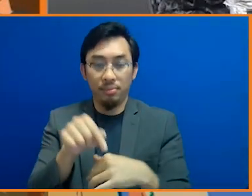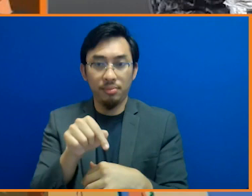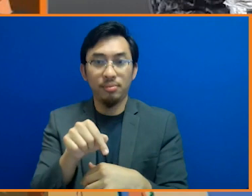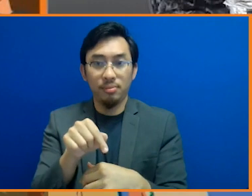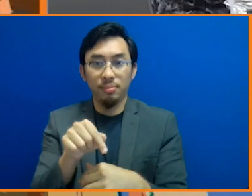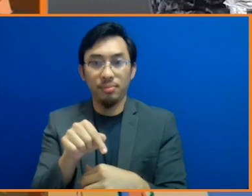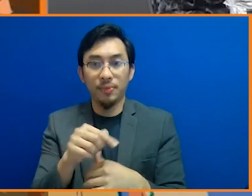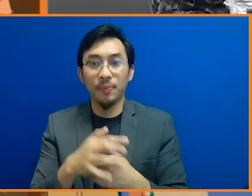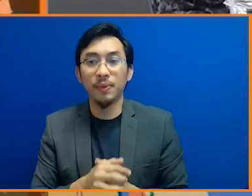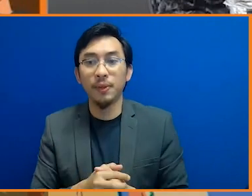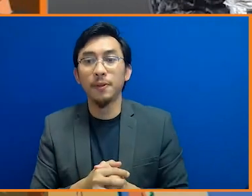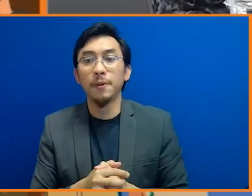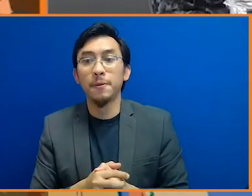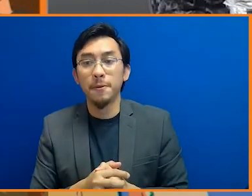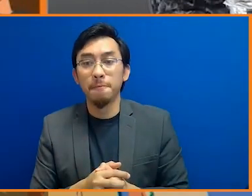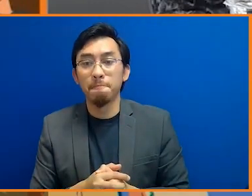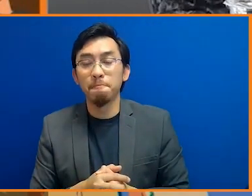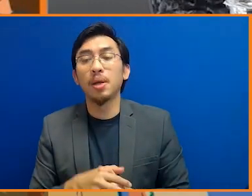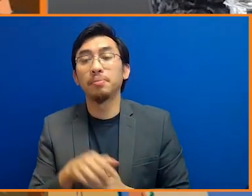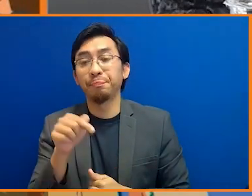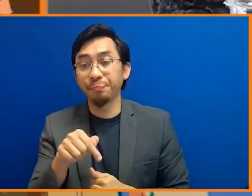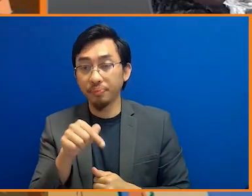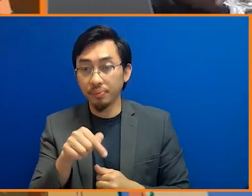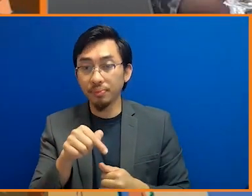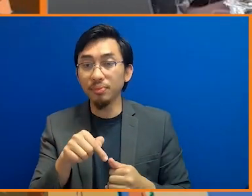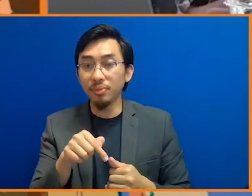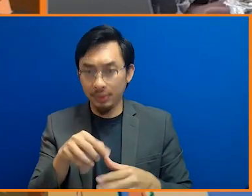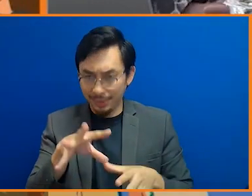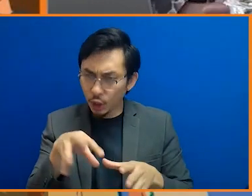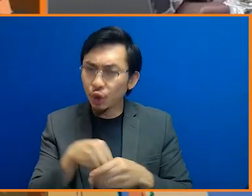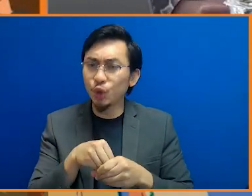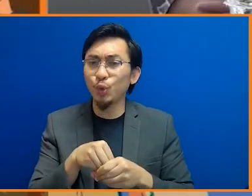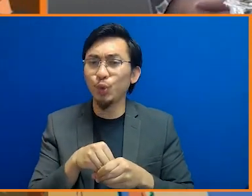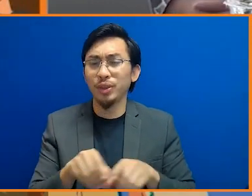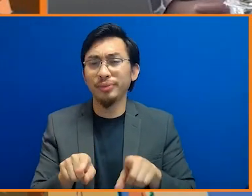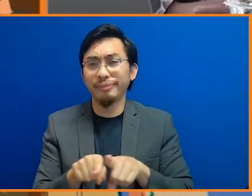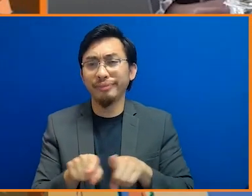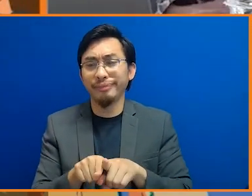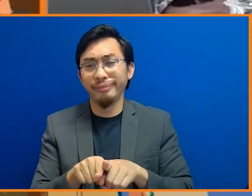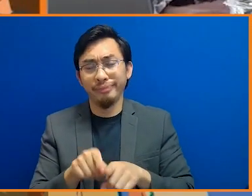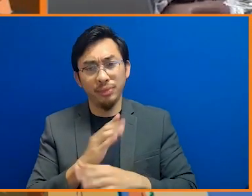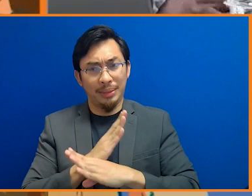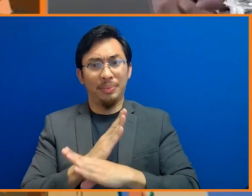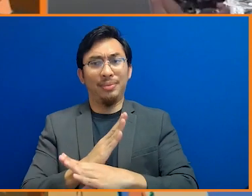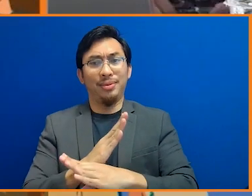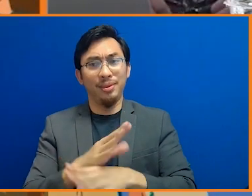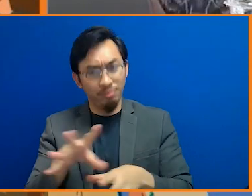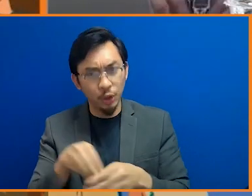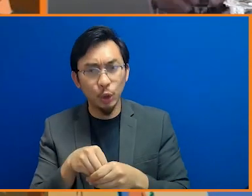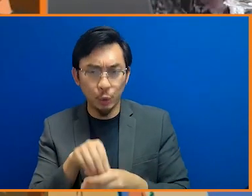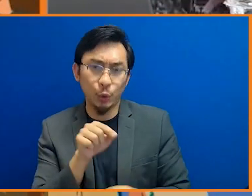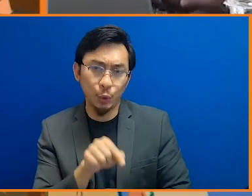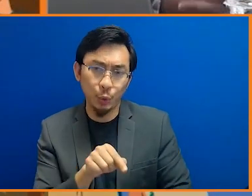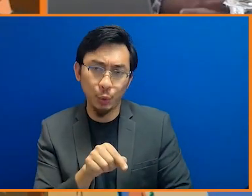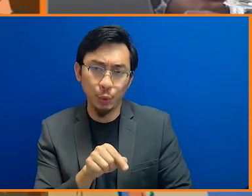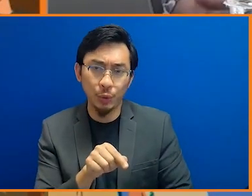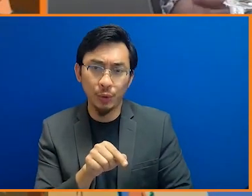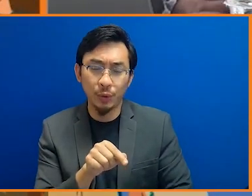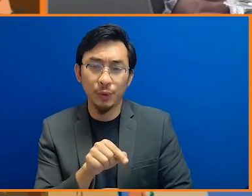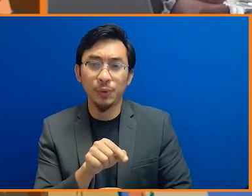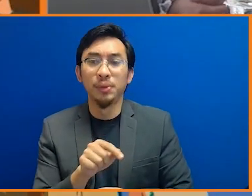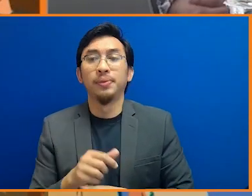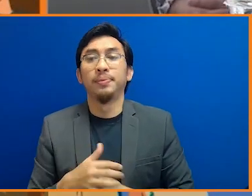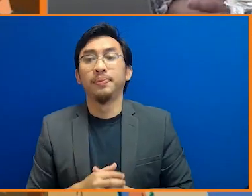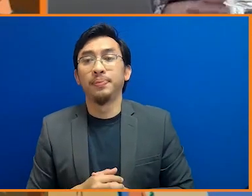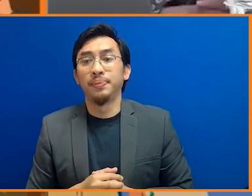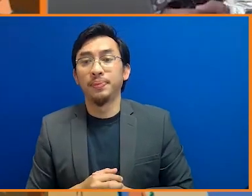is released. That can be also categorized as a mitigation, structural mitigation.